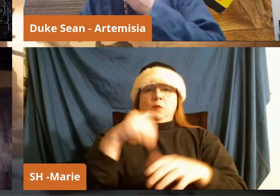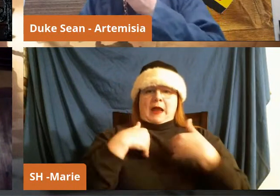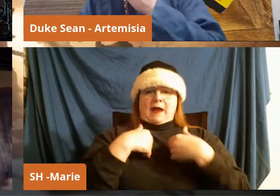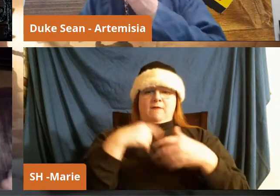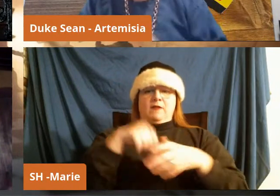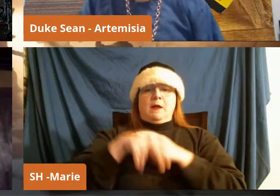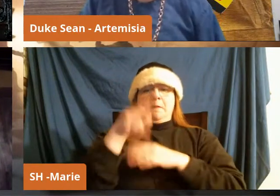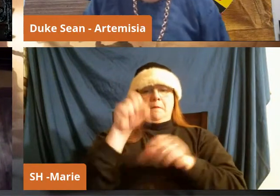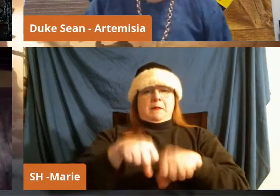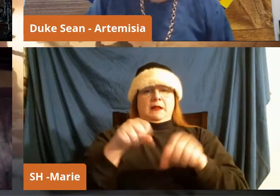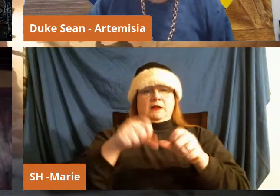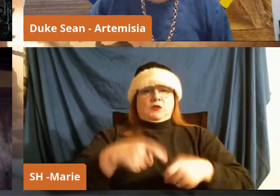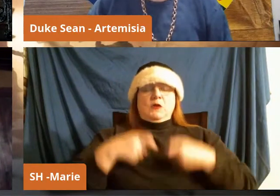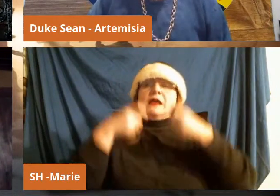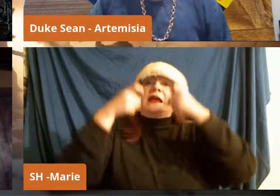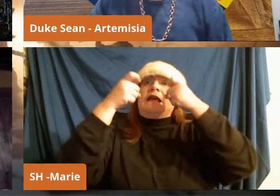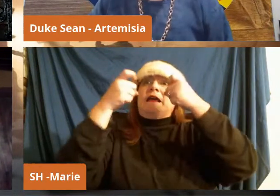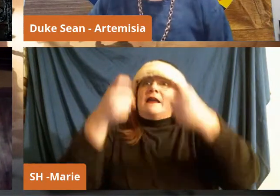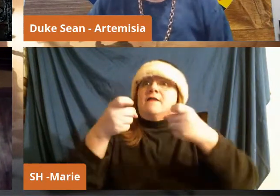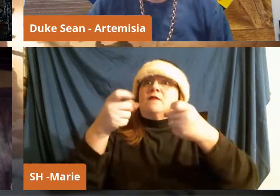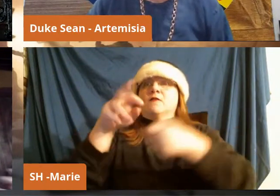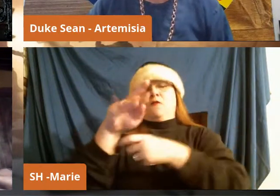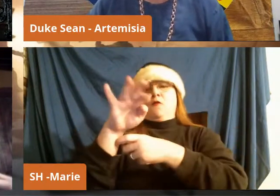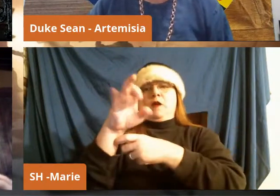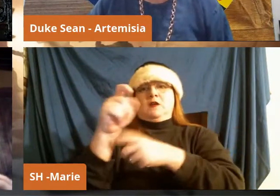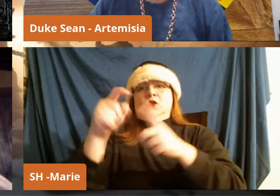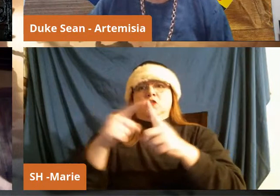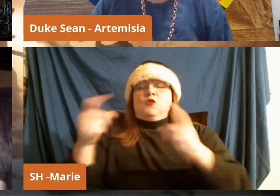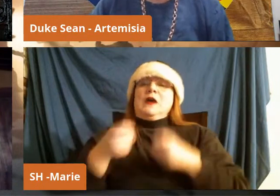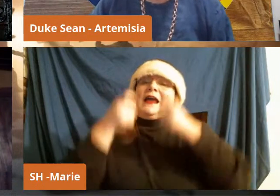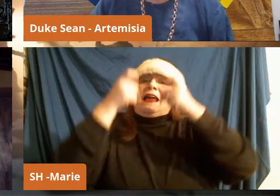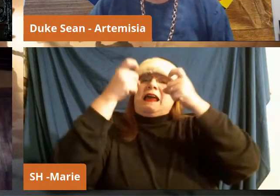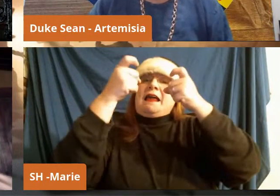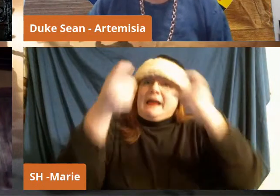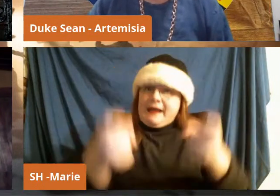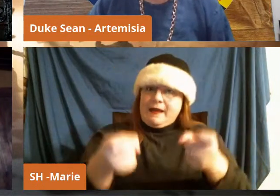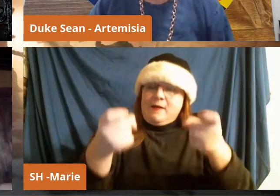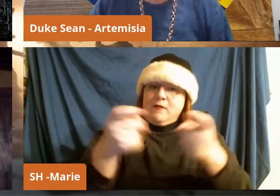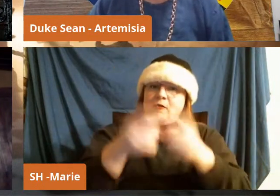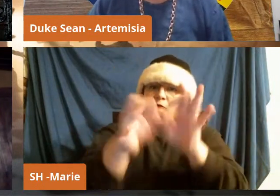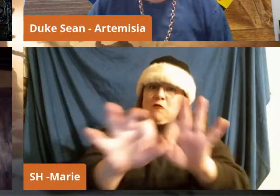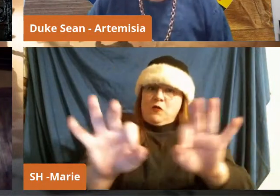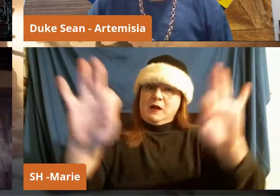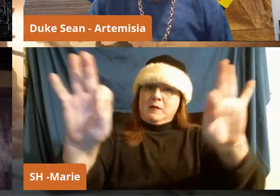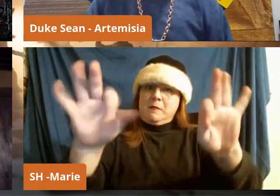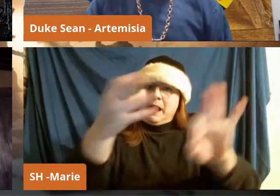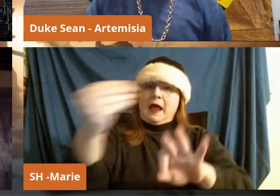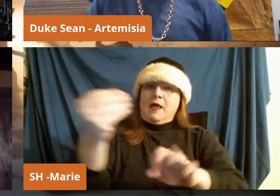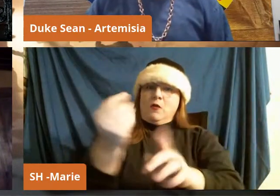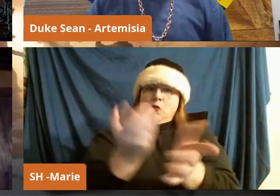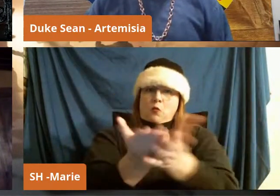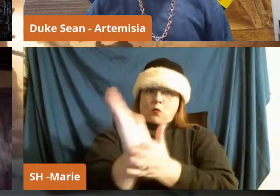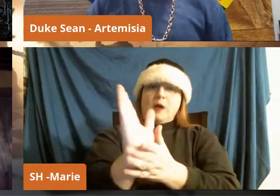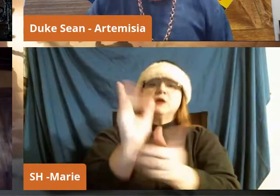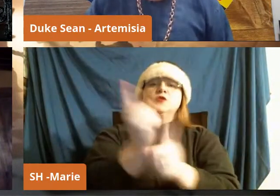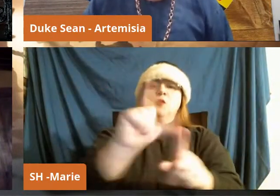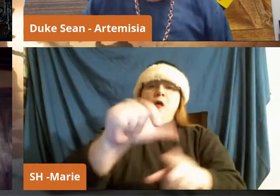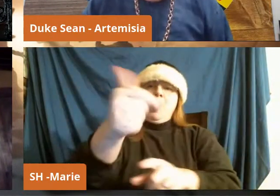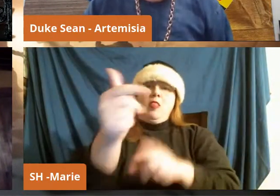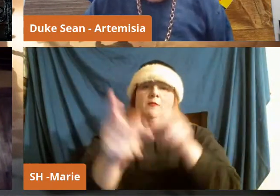franchise, the ability to give the franchise, to give the freedom and the rights to other people.